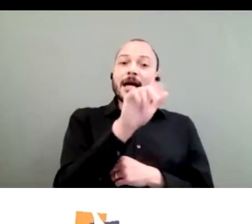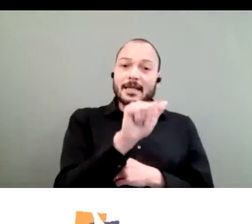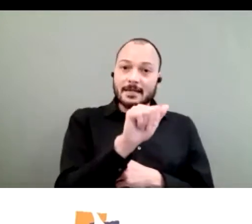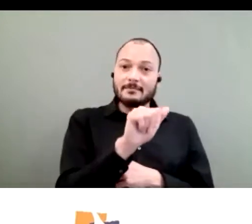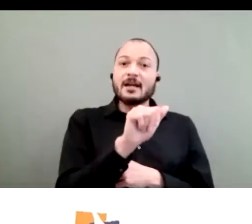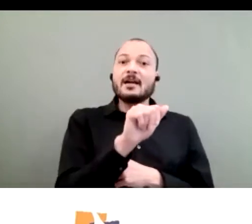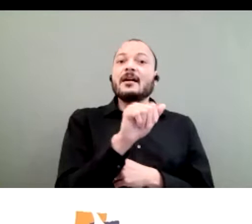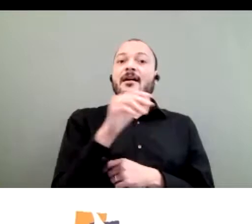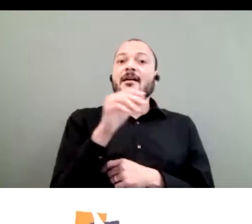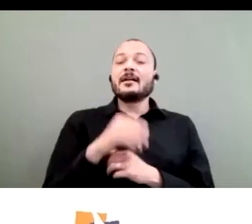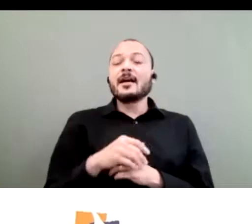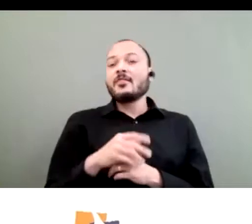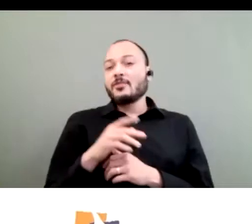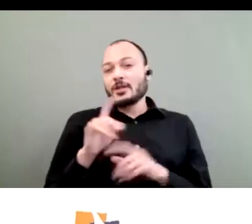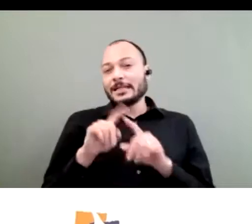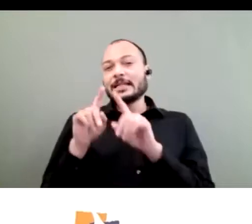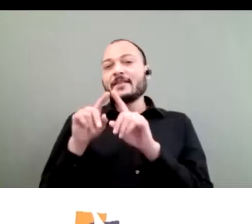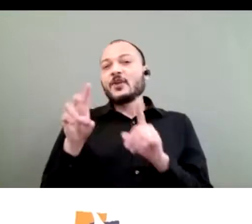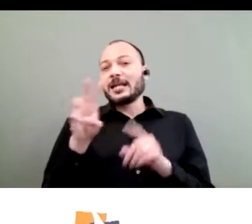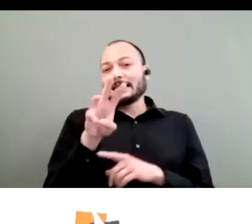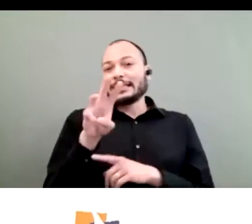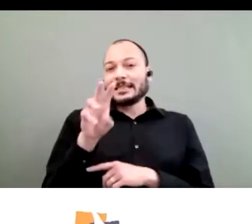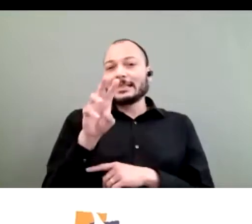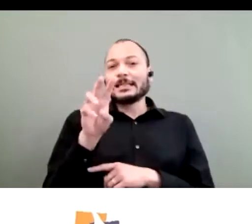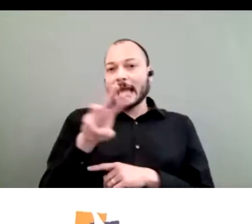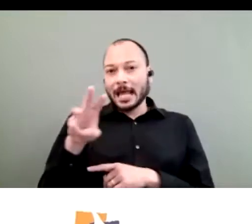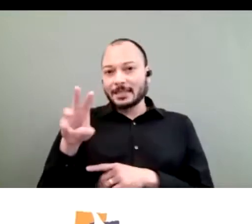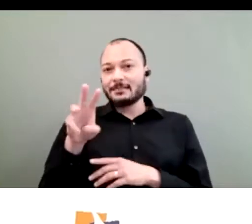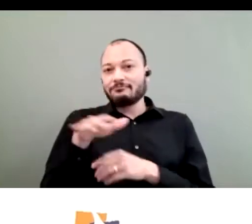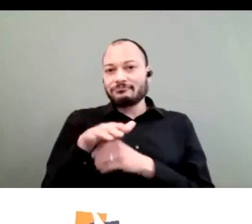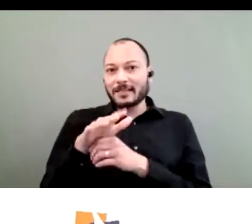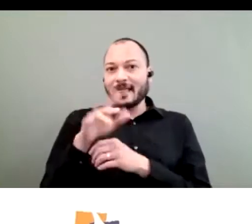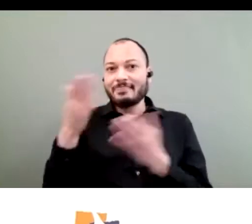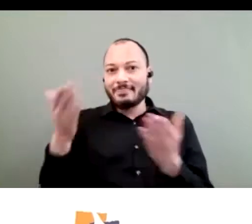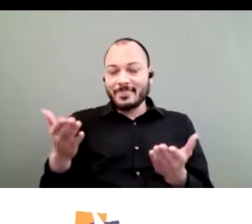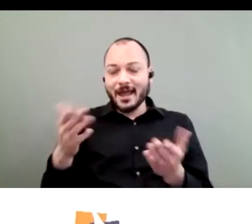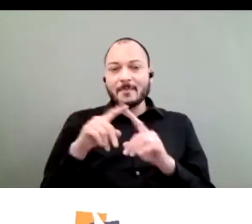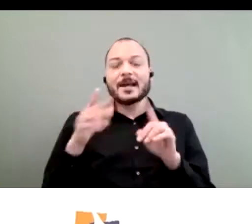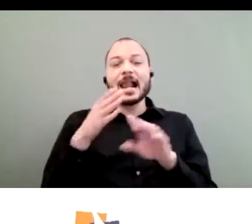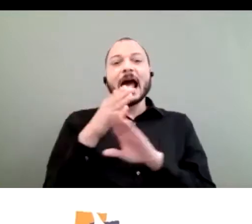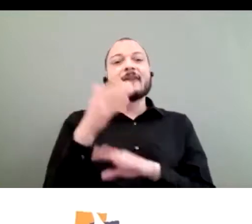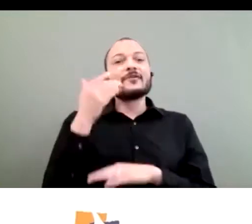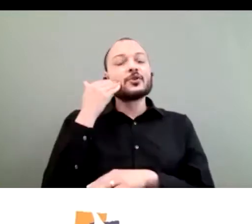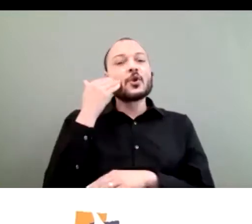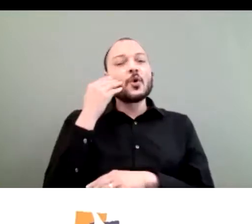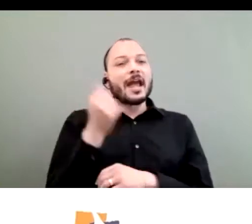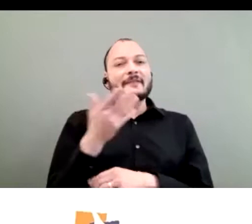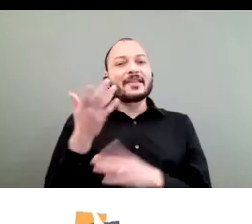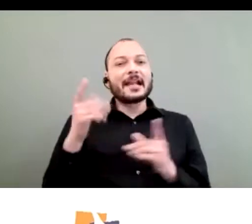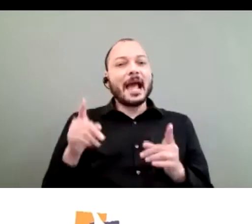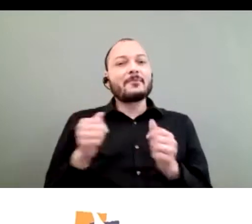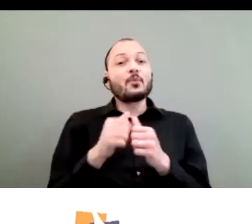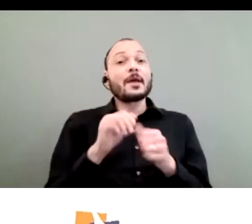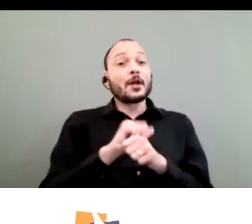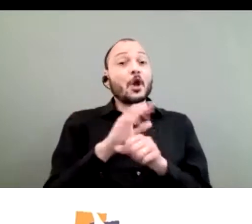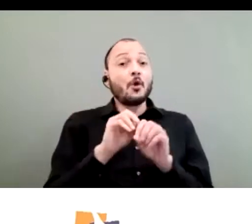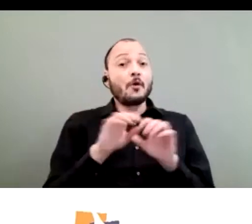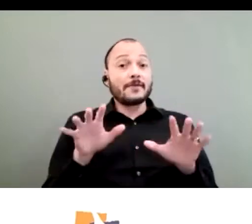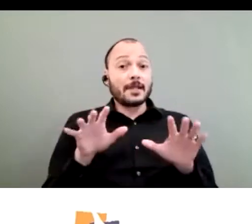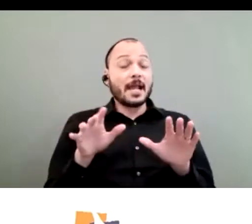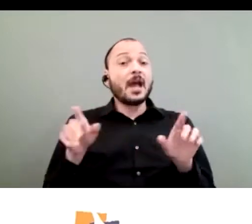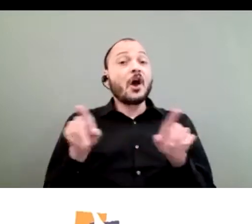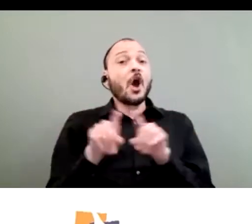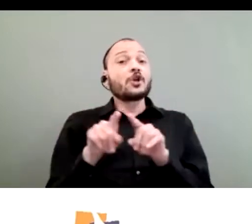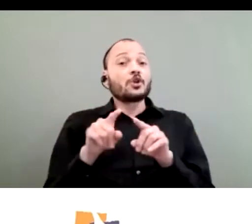are sites that exist, but after the the sort of everything that happened with COVID and the